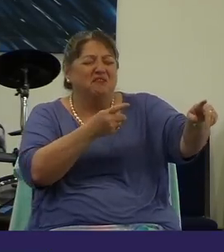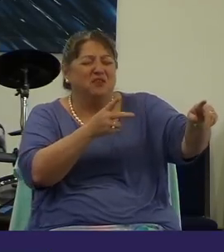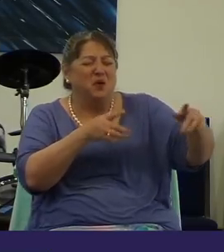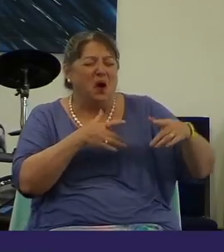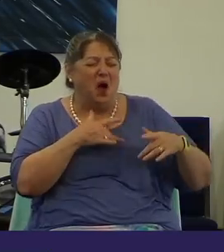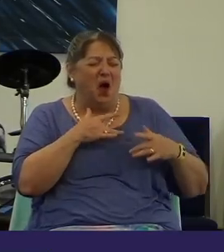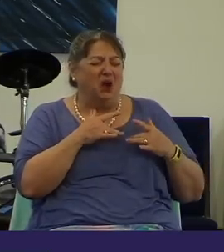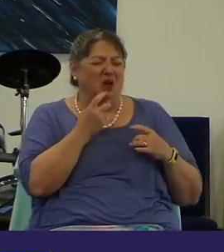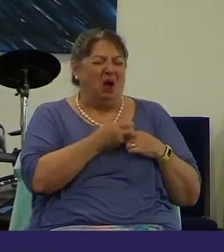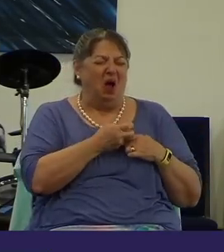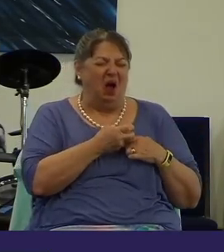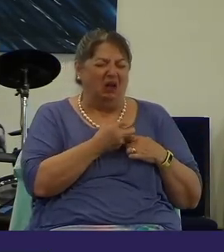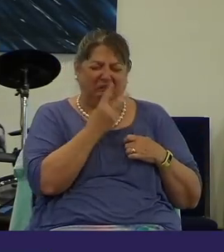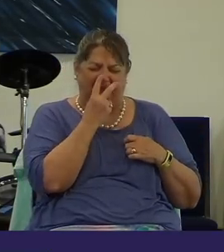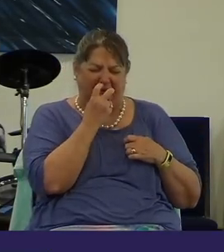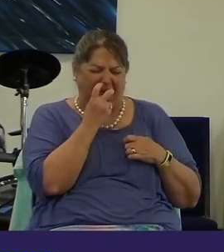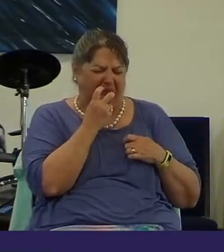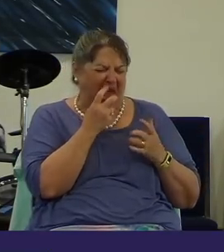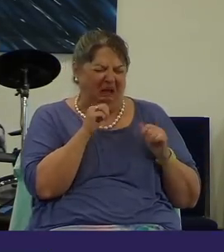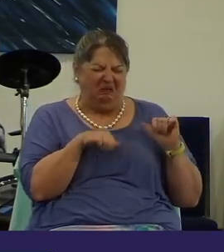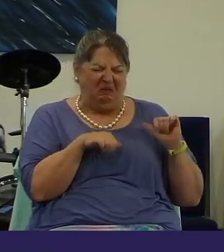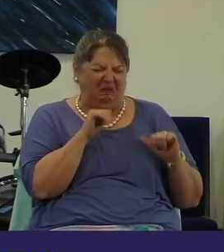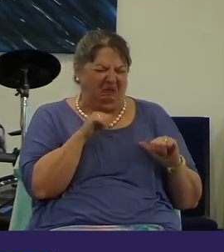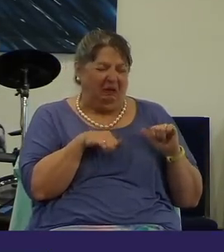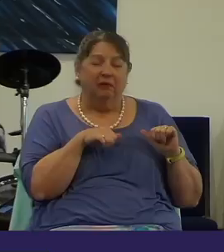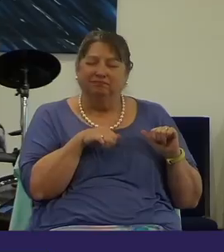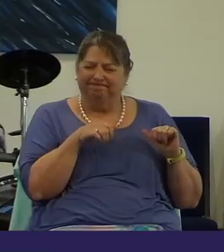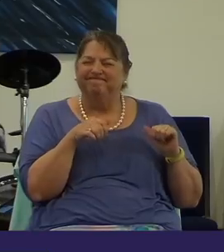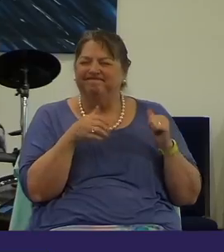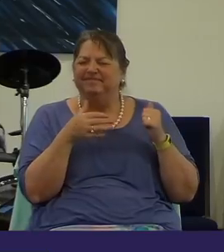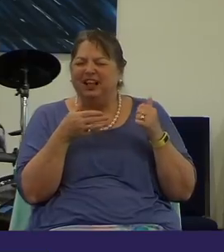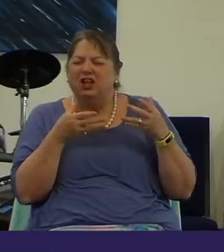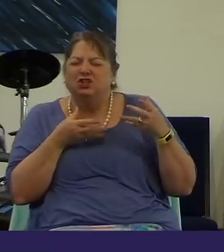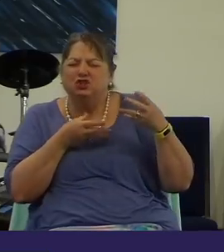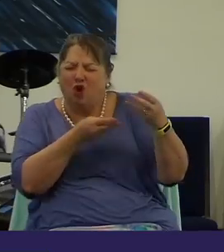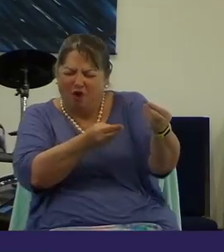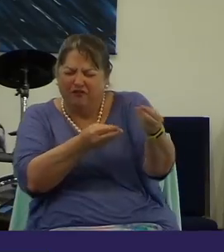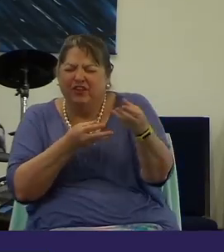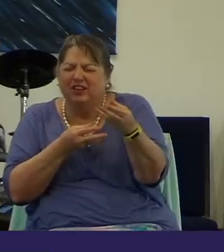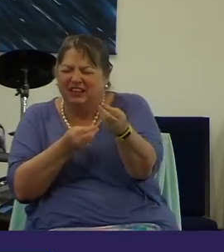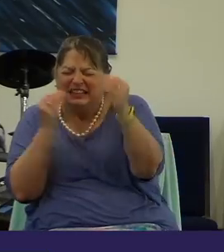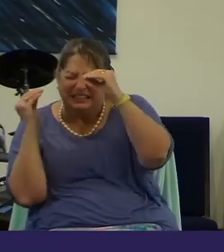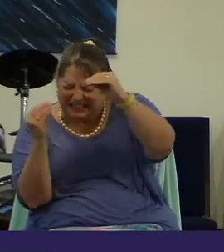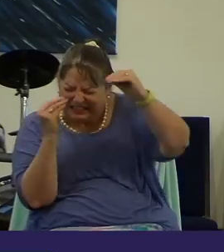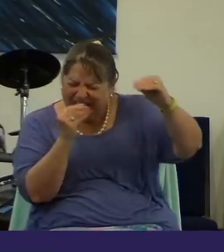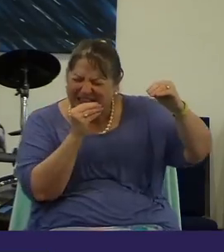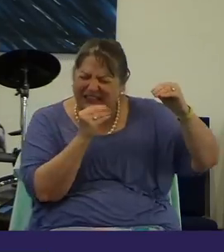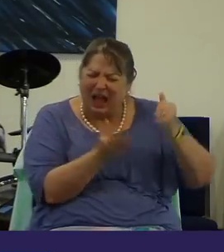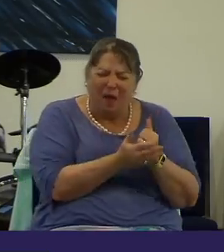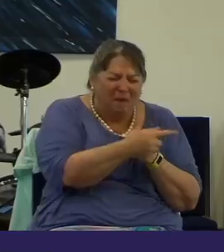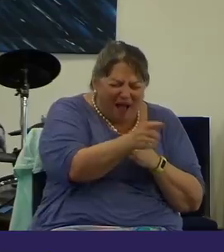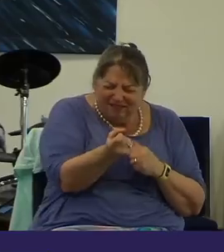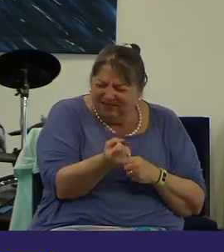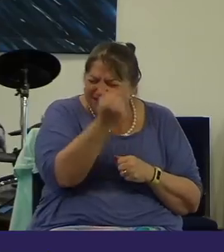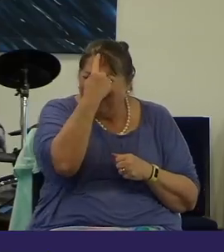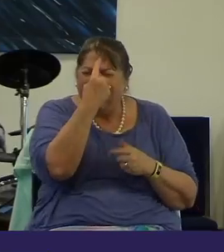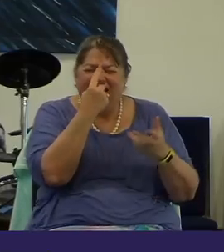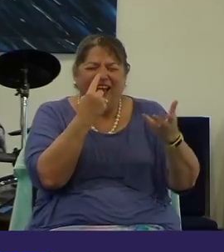want to believe, even the ones that, Lord, are close to you. We thank you and praise you that you're in the business of